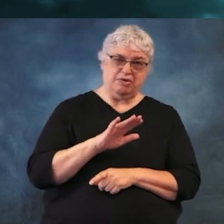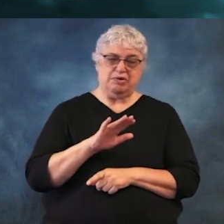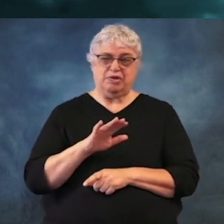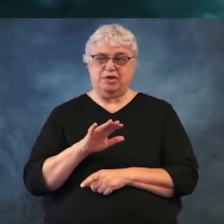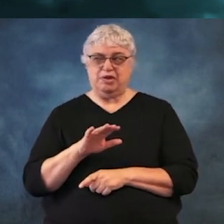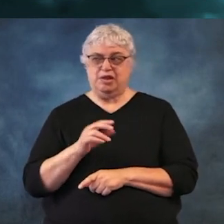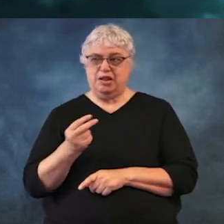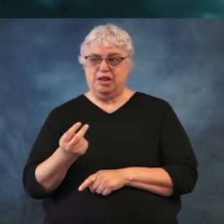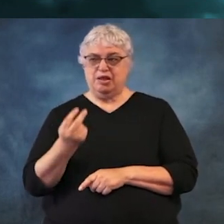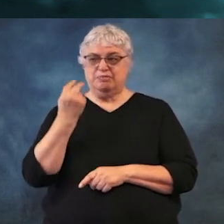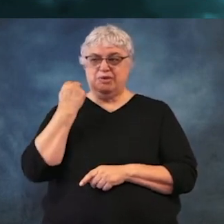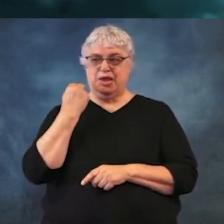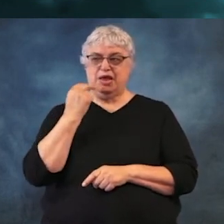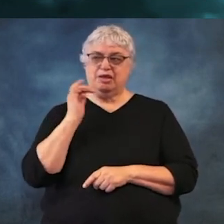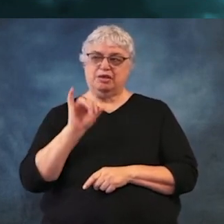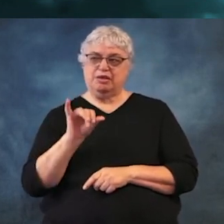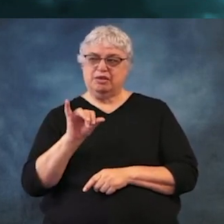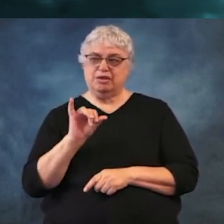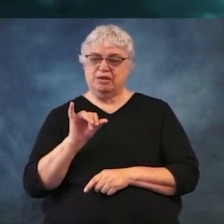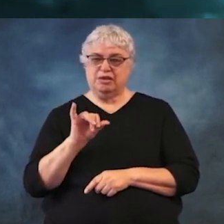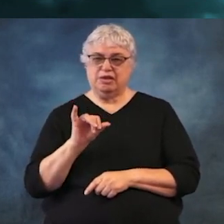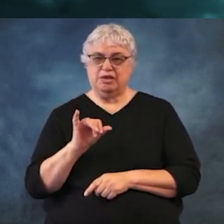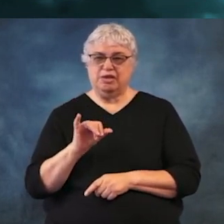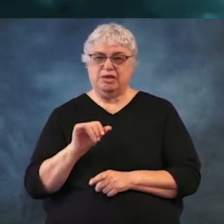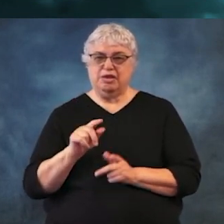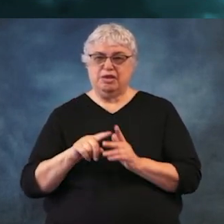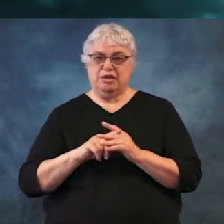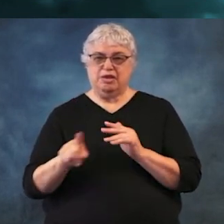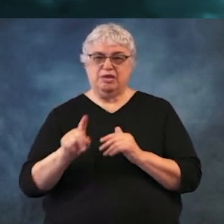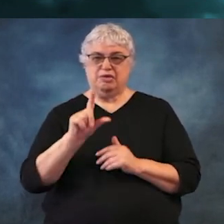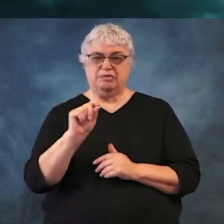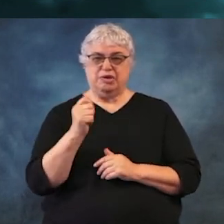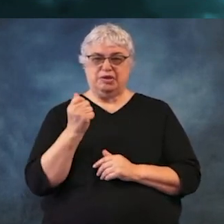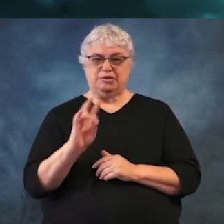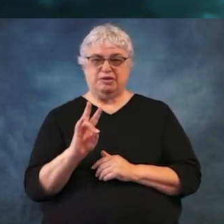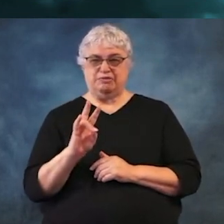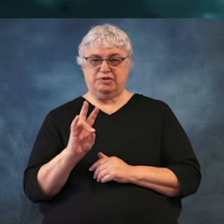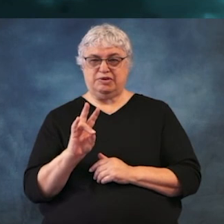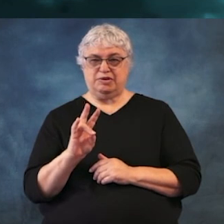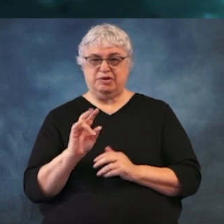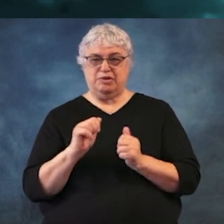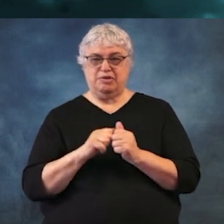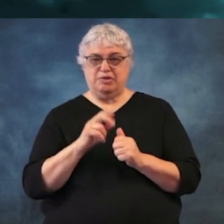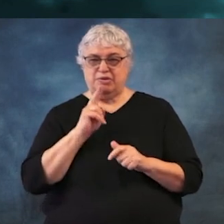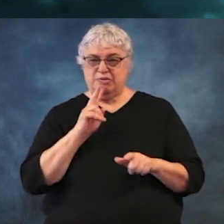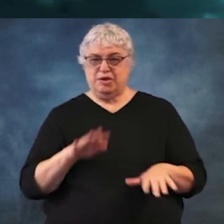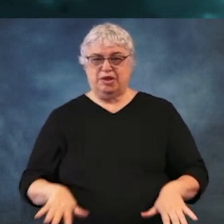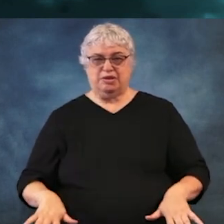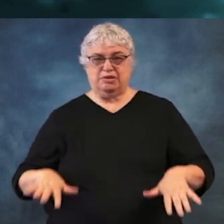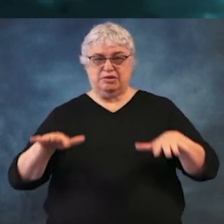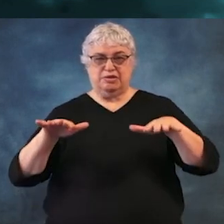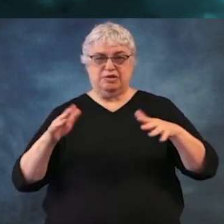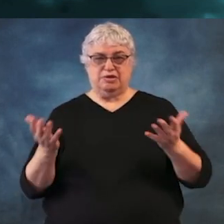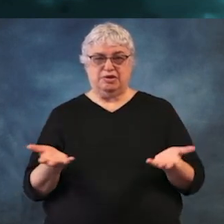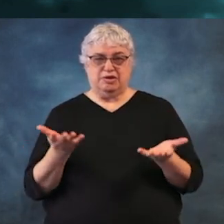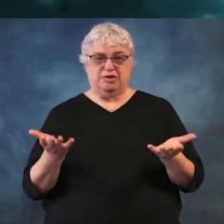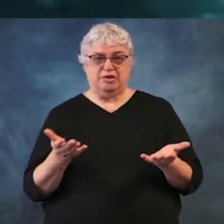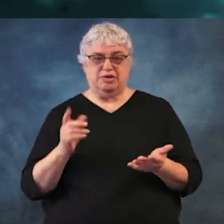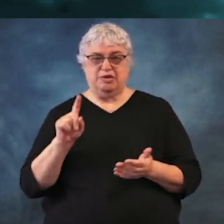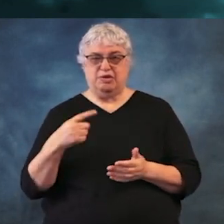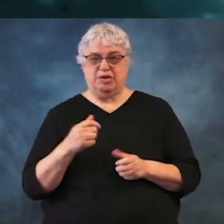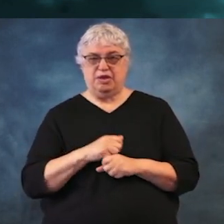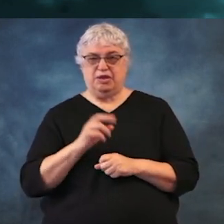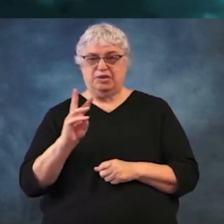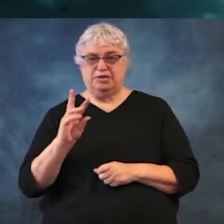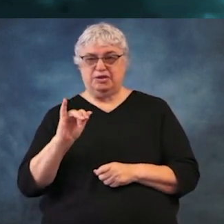Hindsight is 2020. As I evacuated in 2017 with the huge water event that we had, and we only got